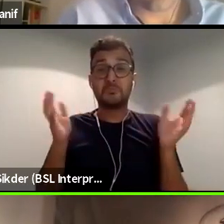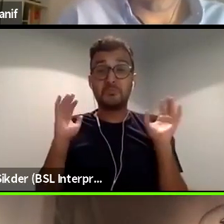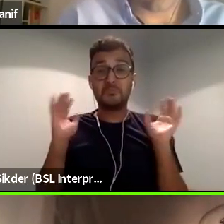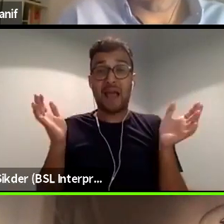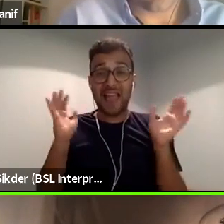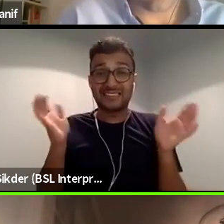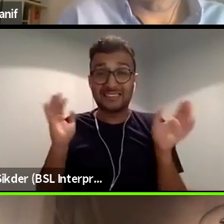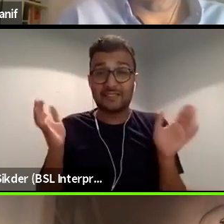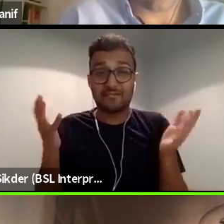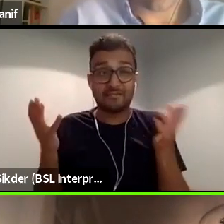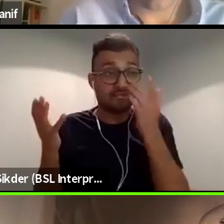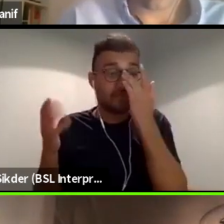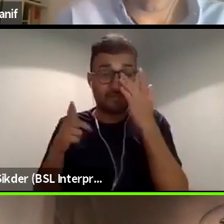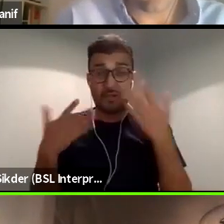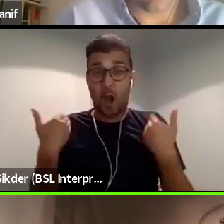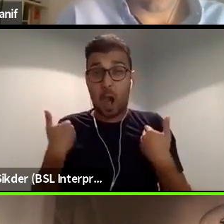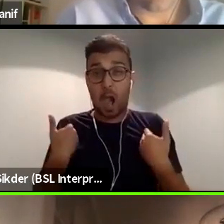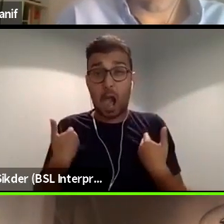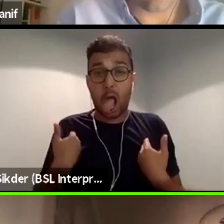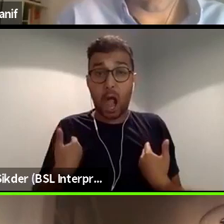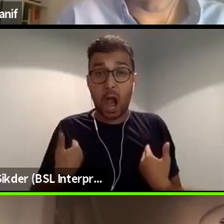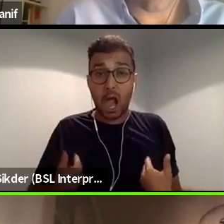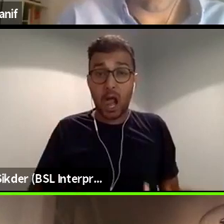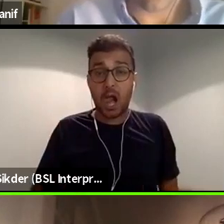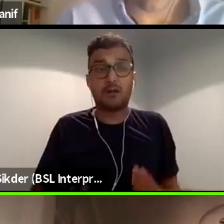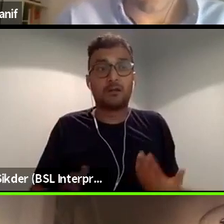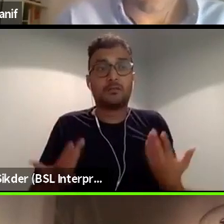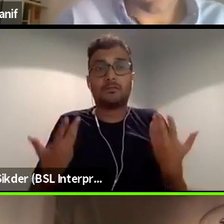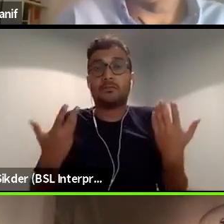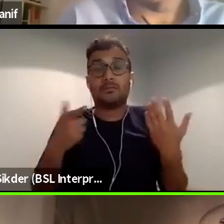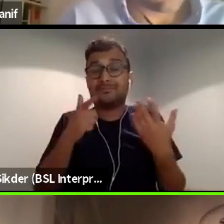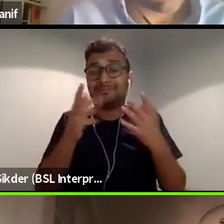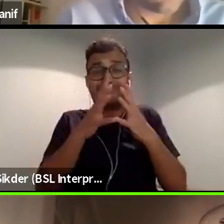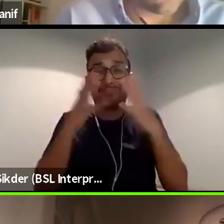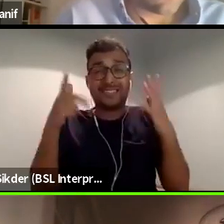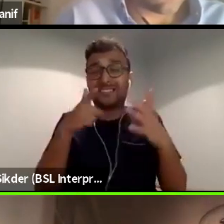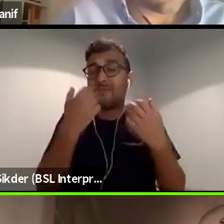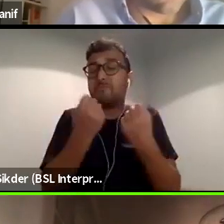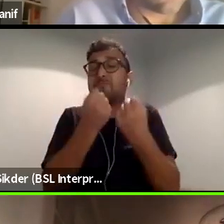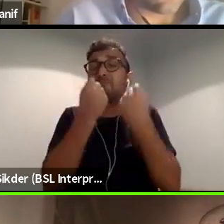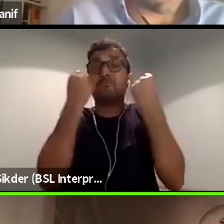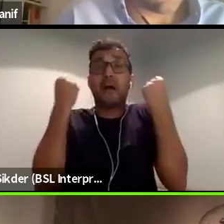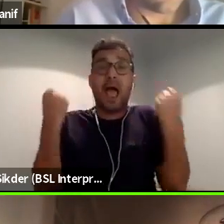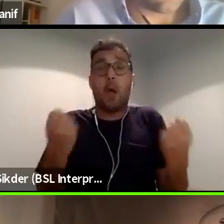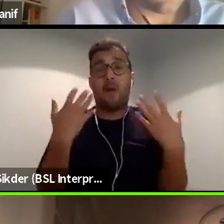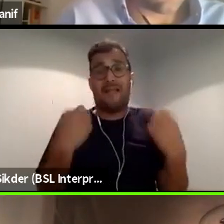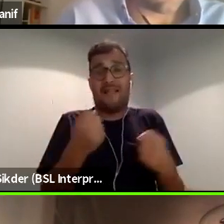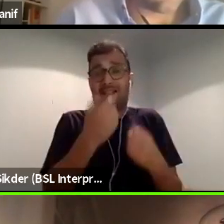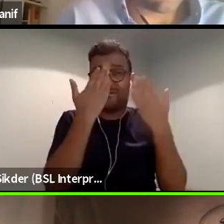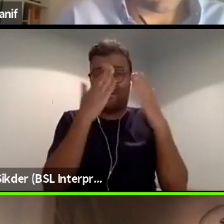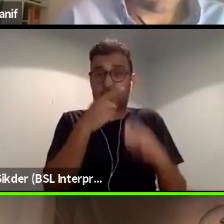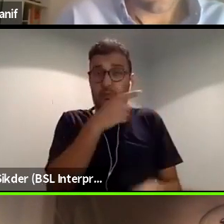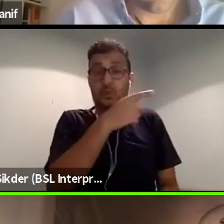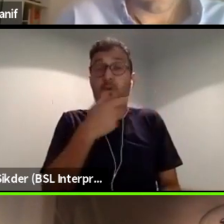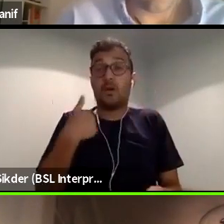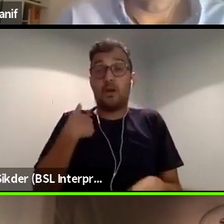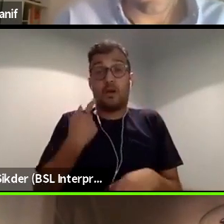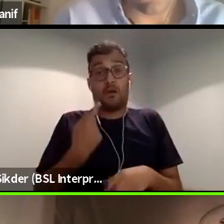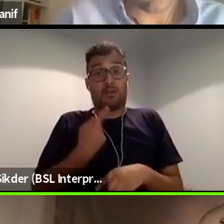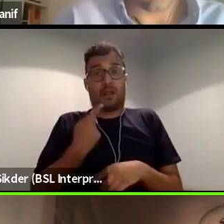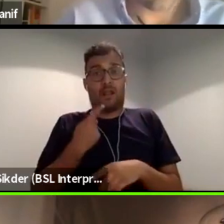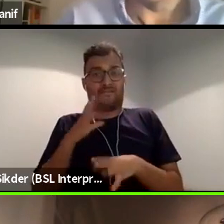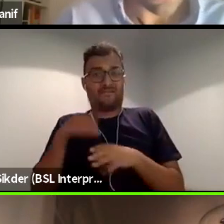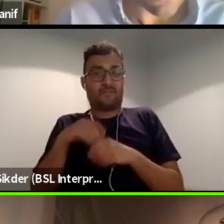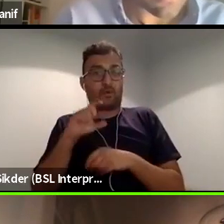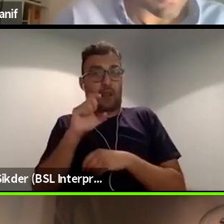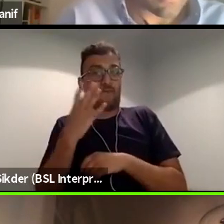as I said right at the beginning of my contribution, I mean, we in the last 24 hours have broken this story on Channel 4 News as to the